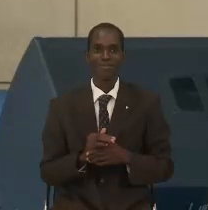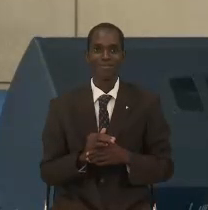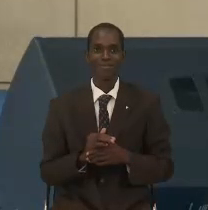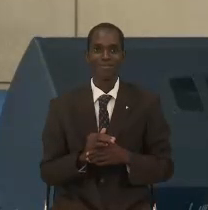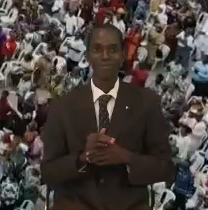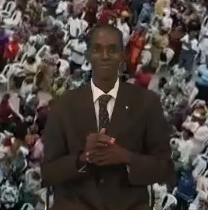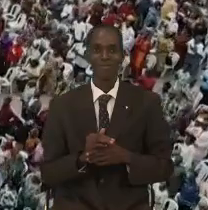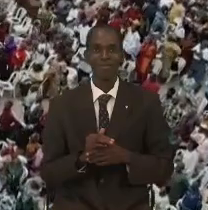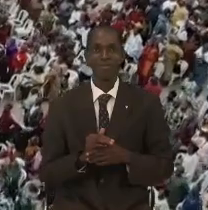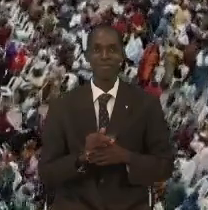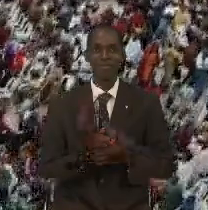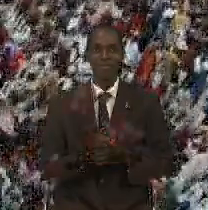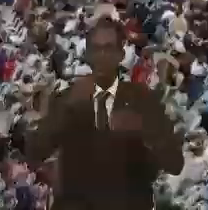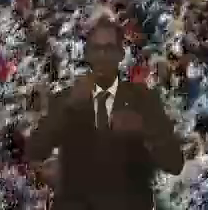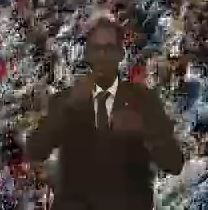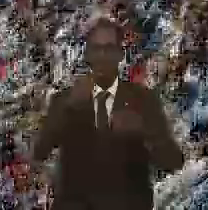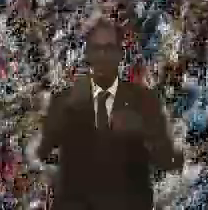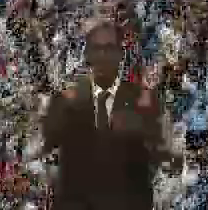Praise the Lord.